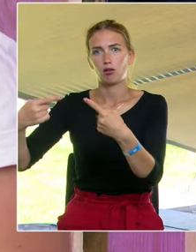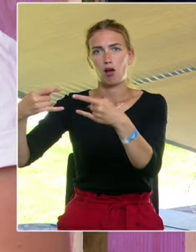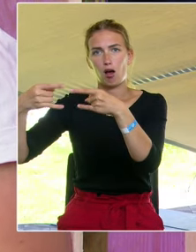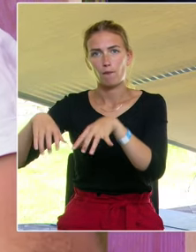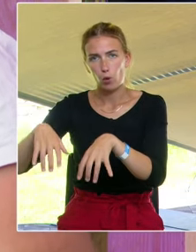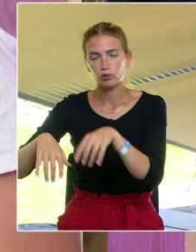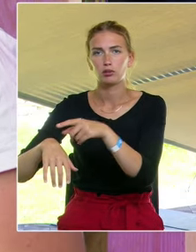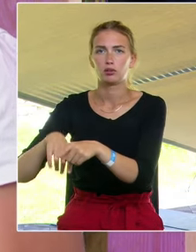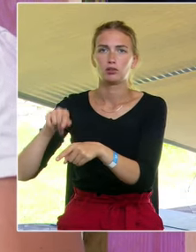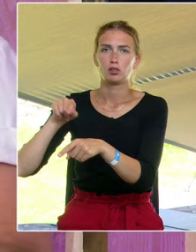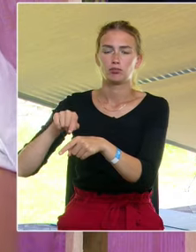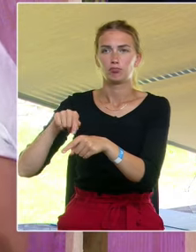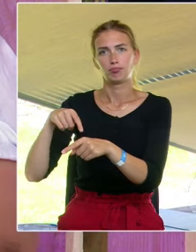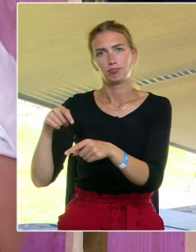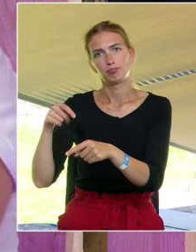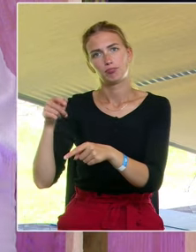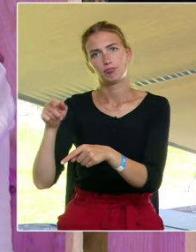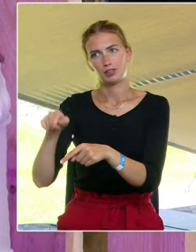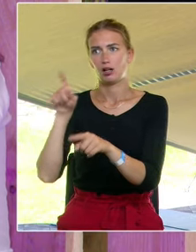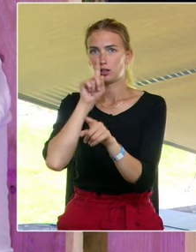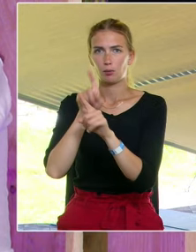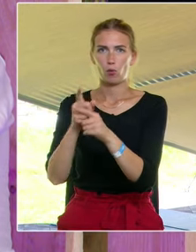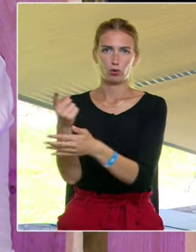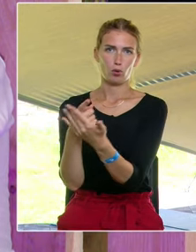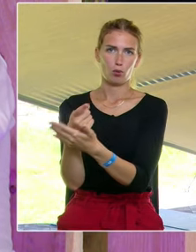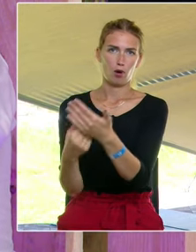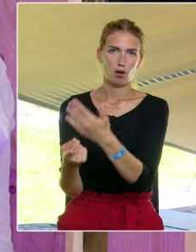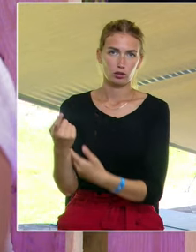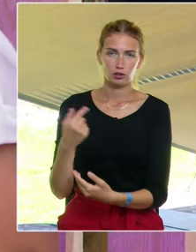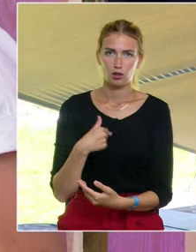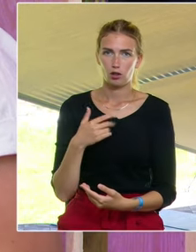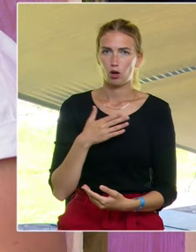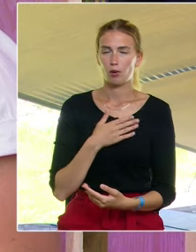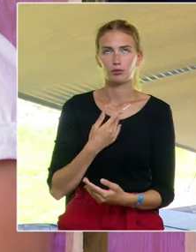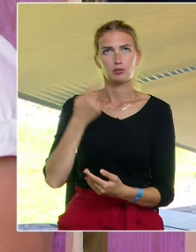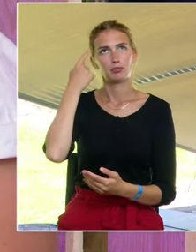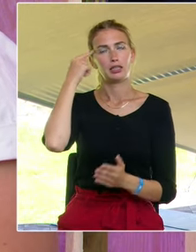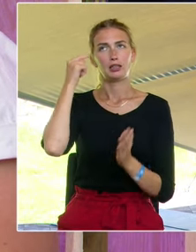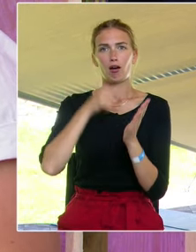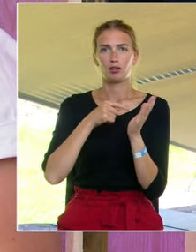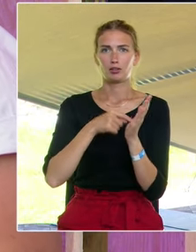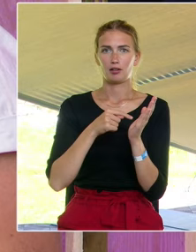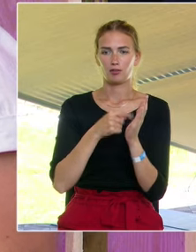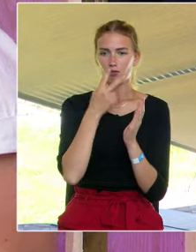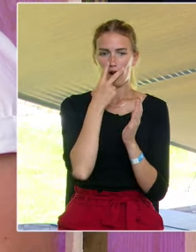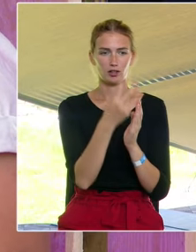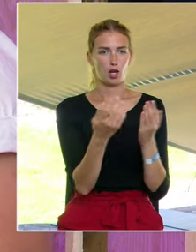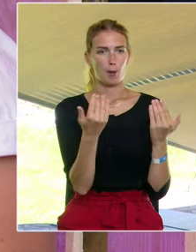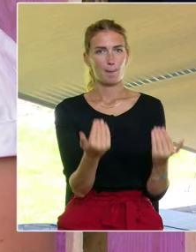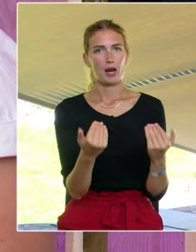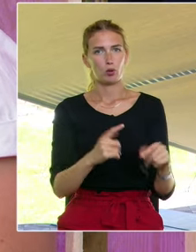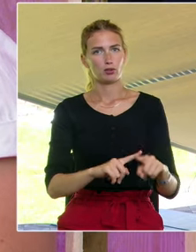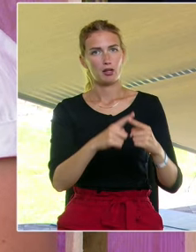to play like tennis, and then we obviously started doodling as well. So I find it very nostalgic seeing the current sort of